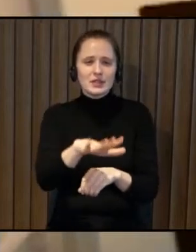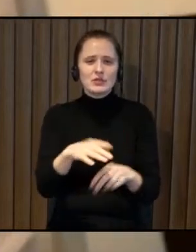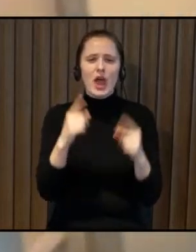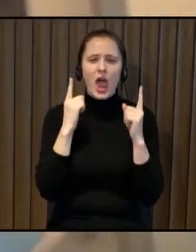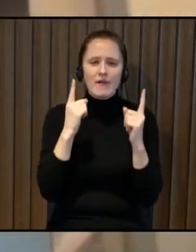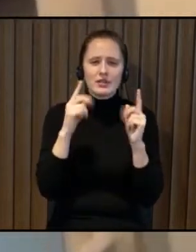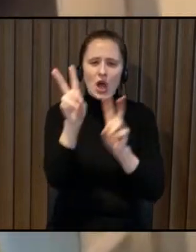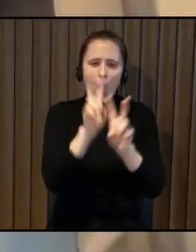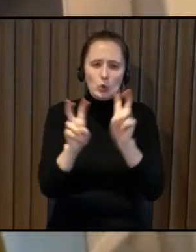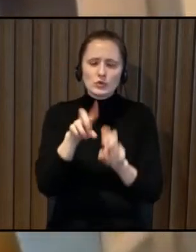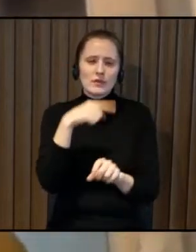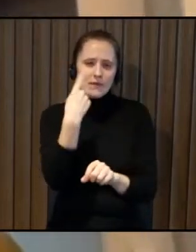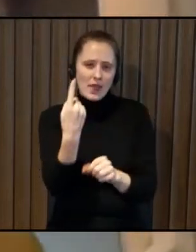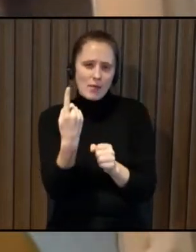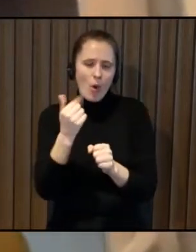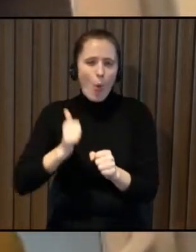an